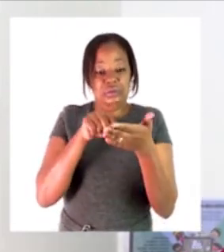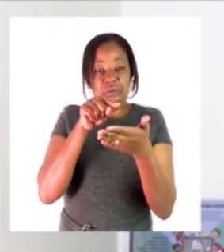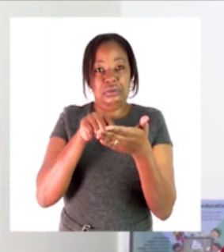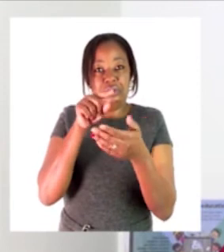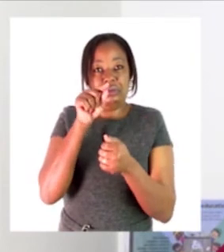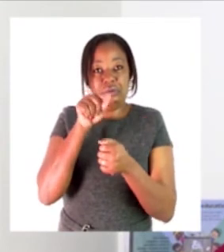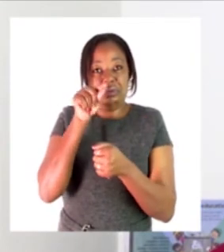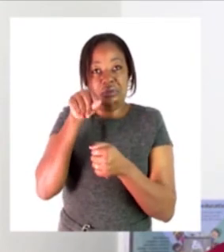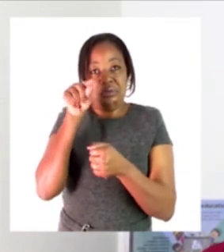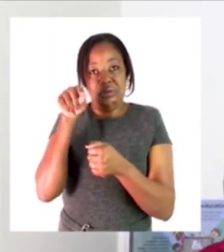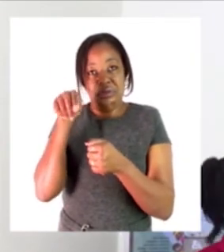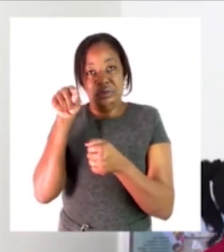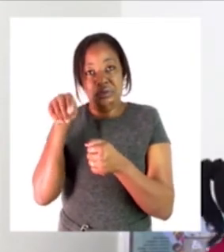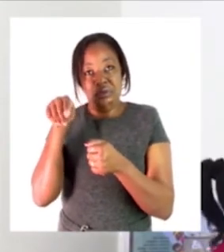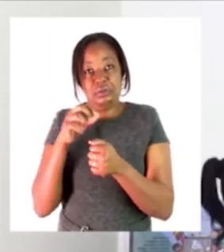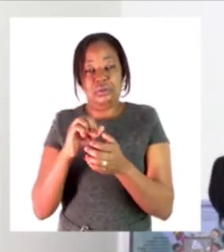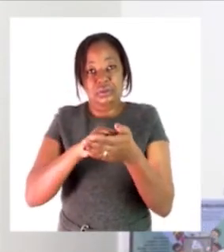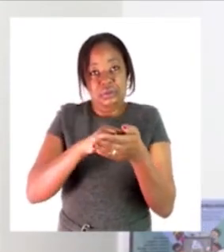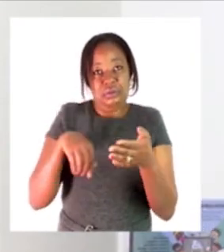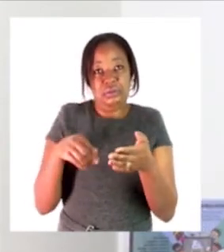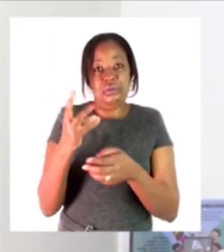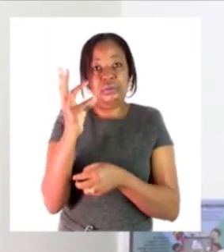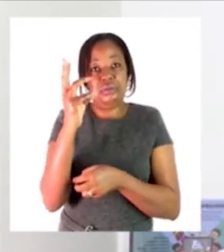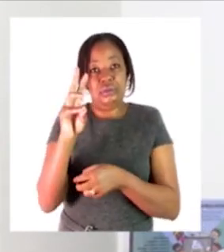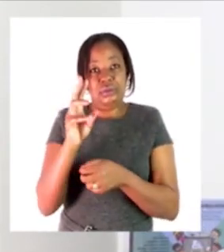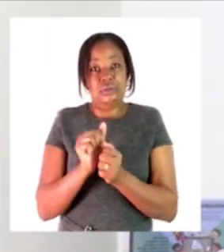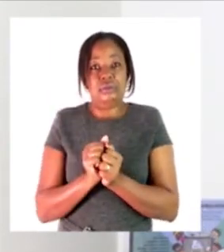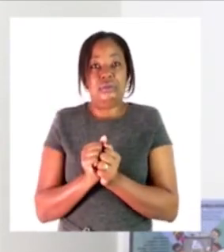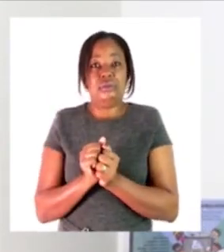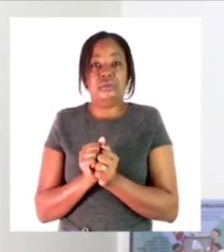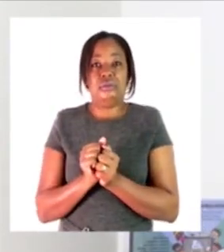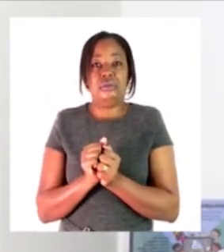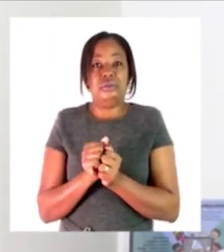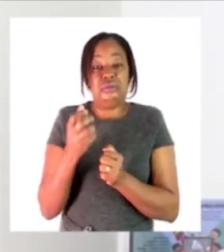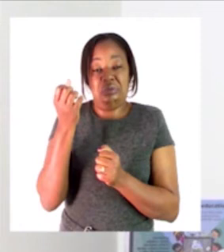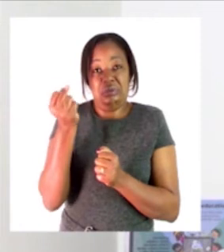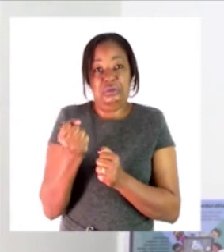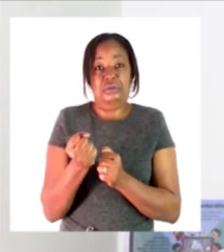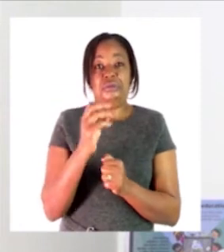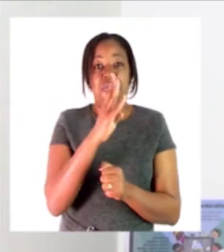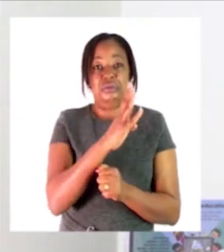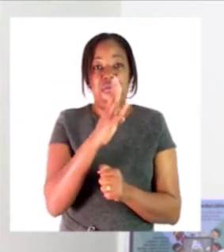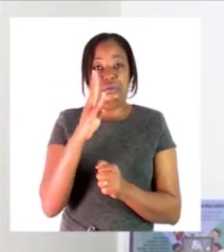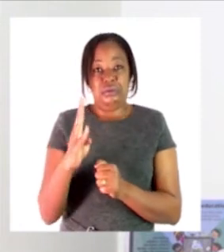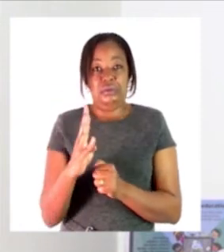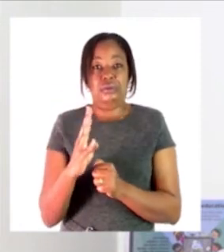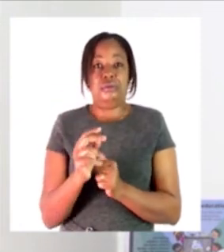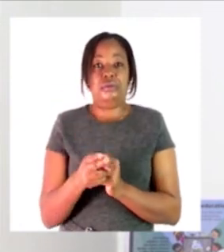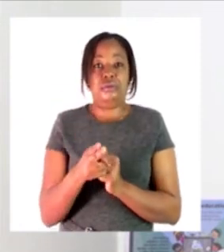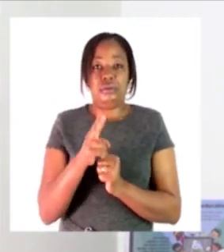a 6. What will remain will be 44. That 44 is your